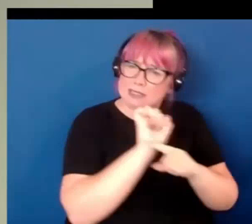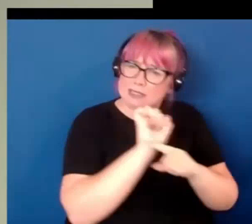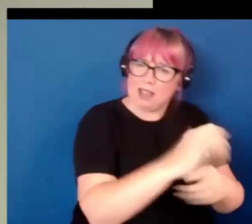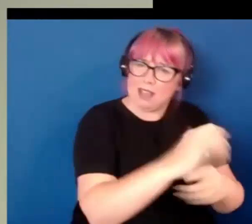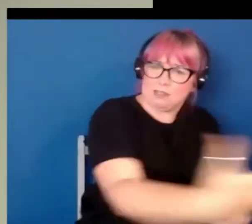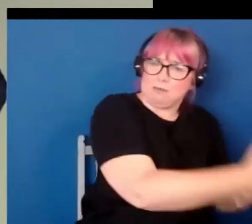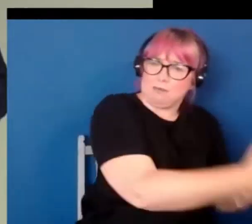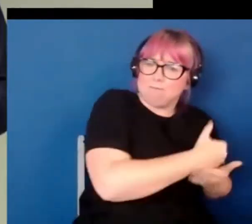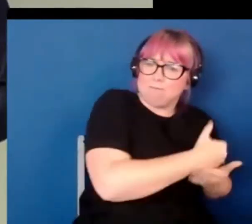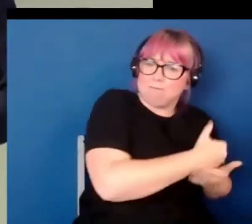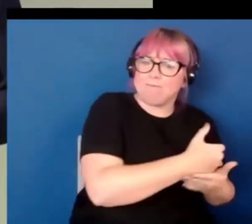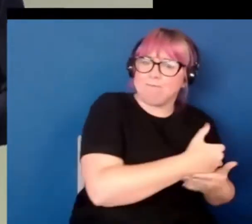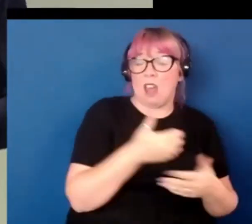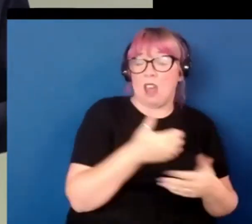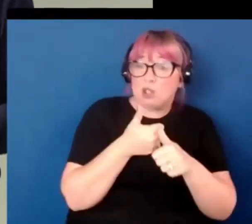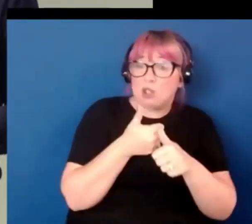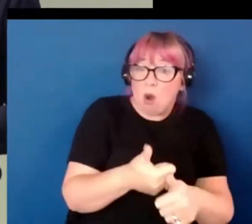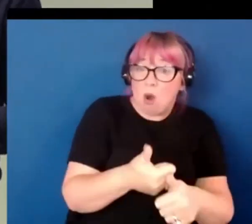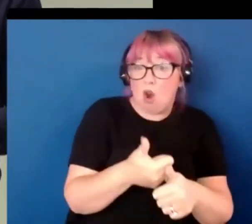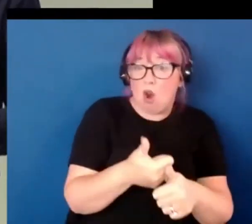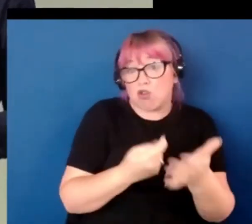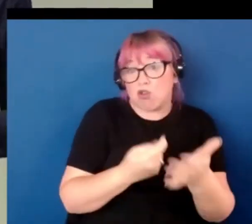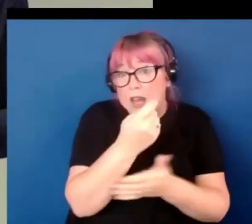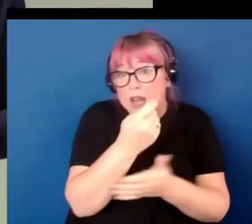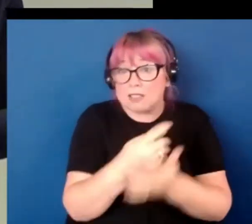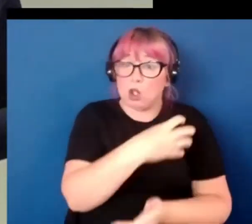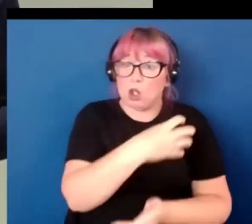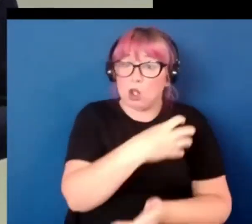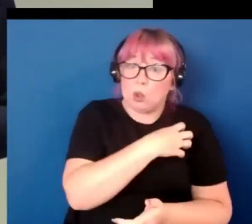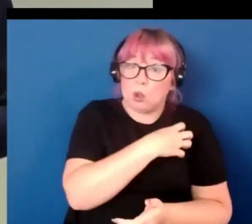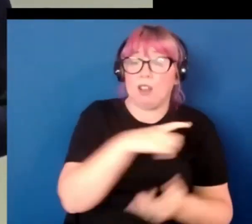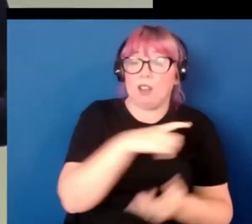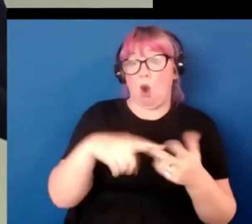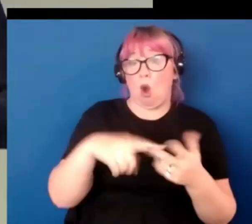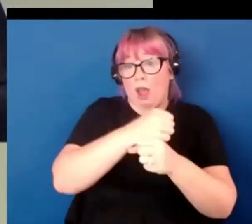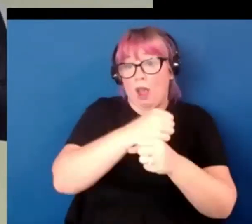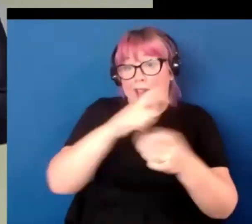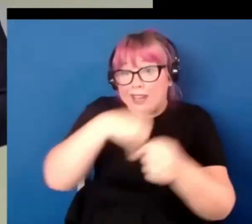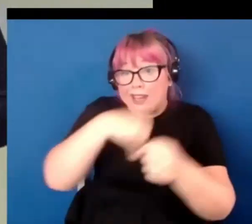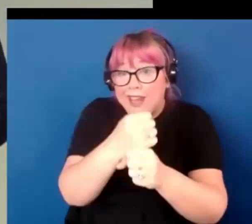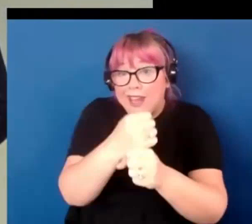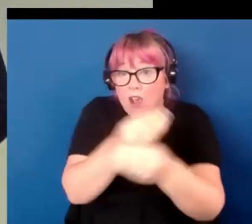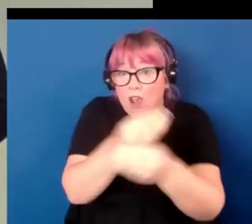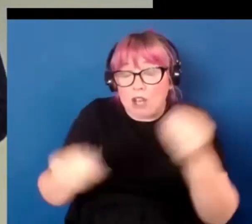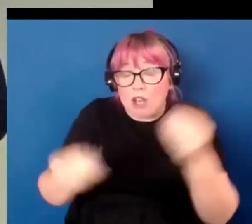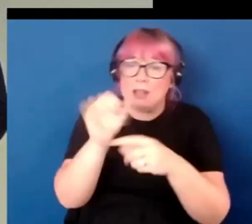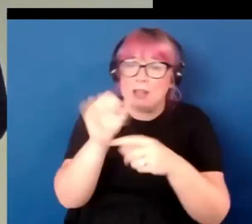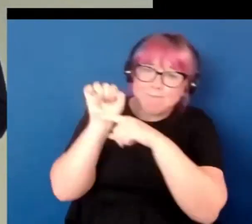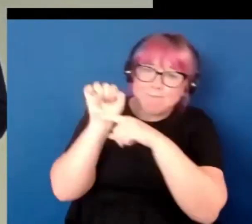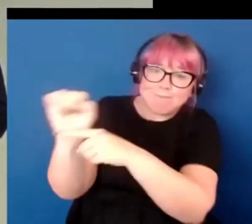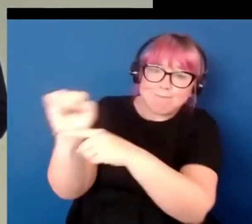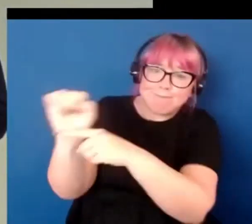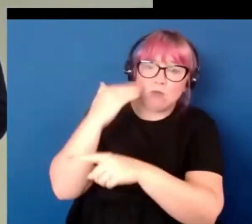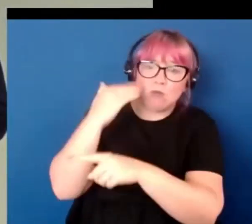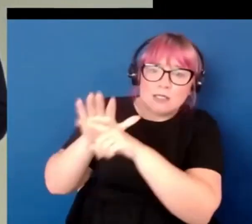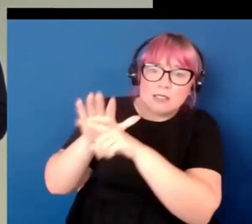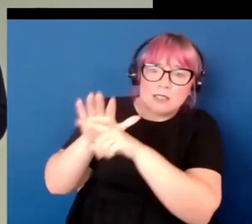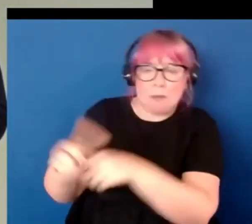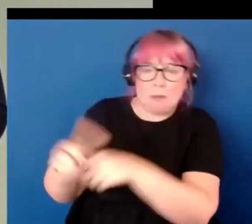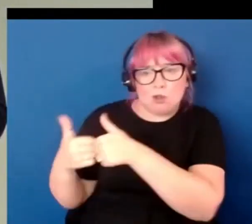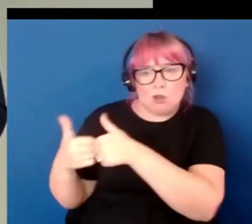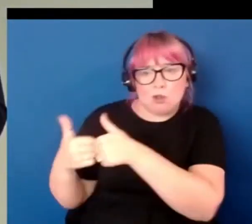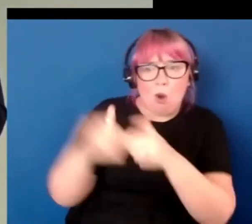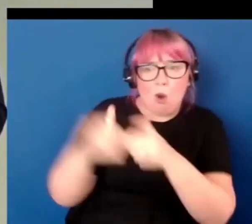new unions for workers in the gig economy. Standing up against racism and for migrants, when every other party